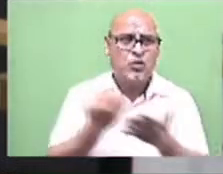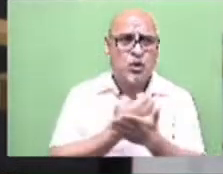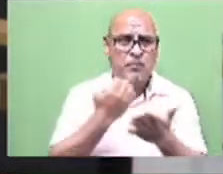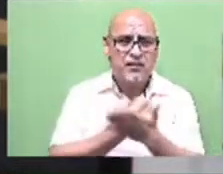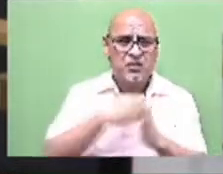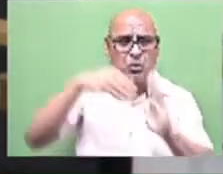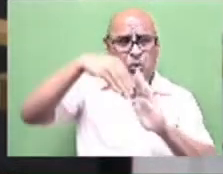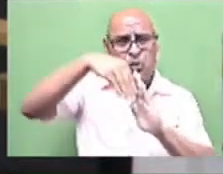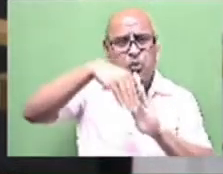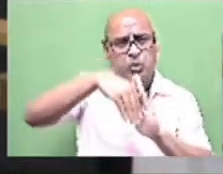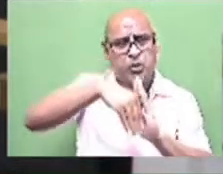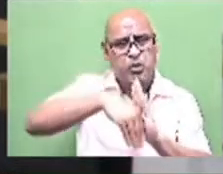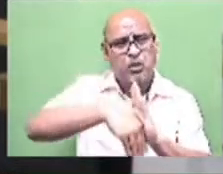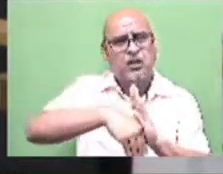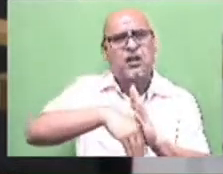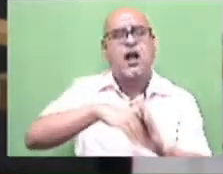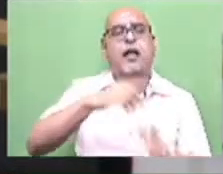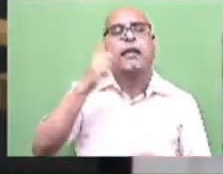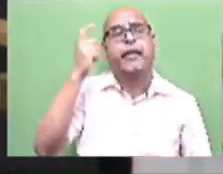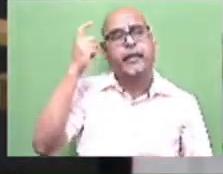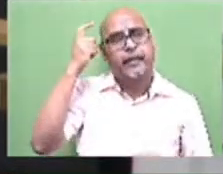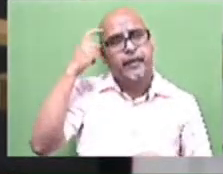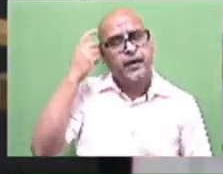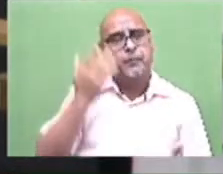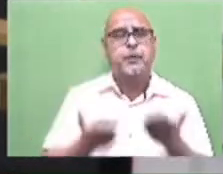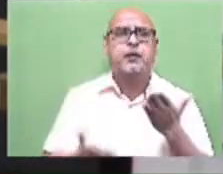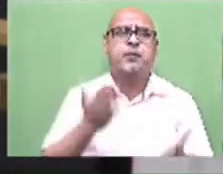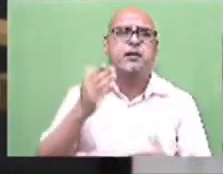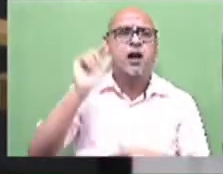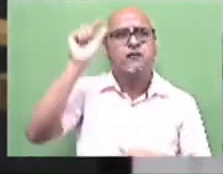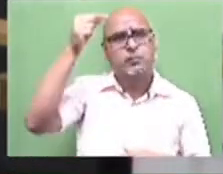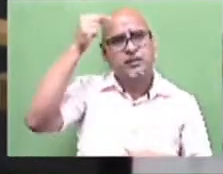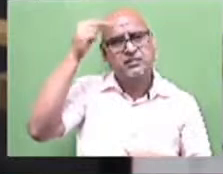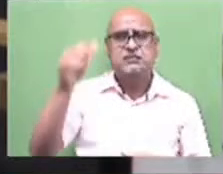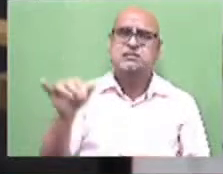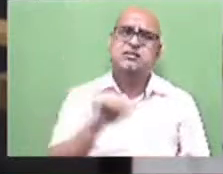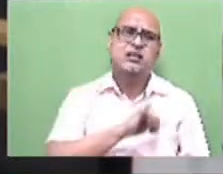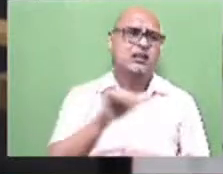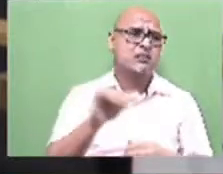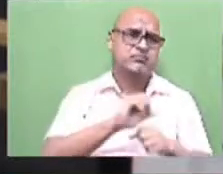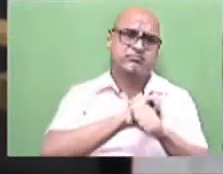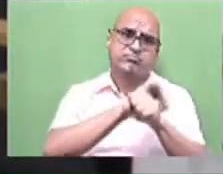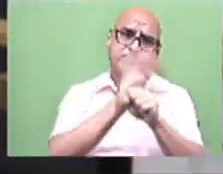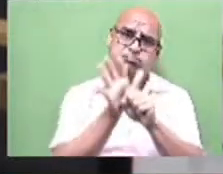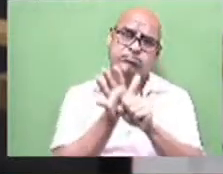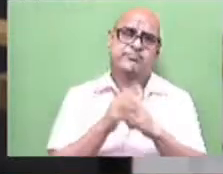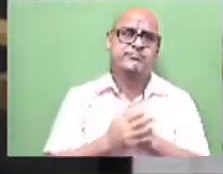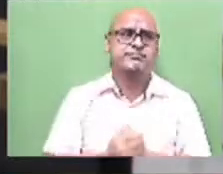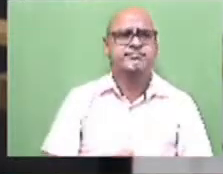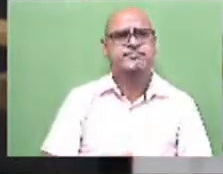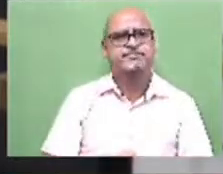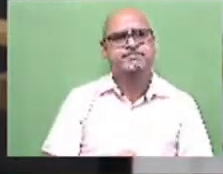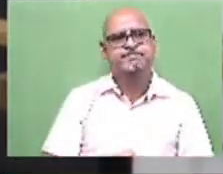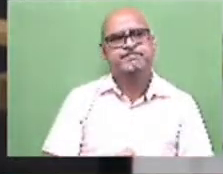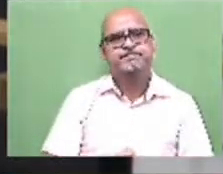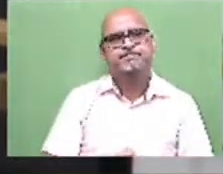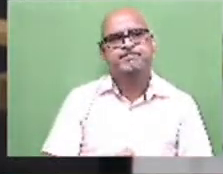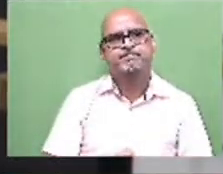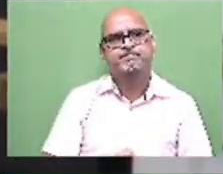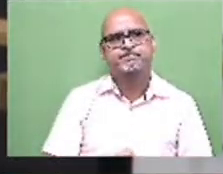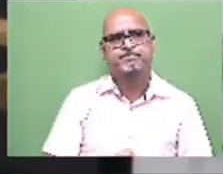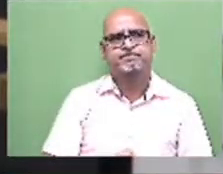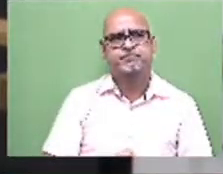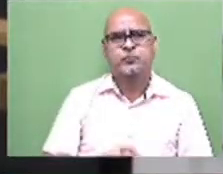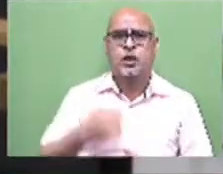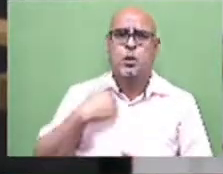So these are some of the issues, Madam President, at this time I wish to raise. On this side, we are going to ensure that this opposition, that